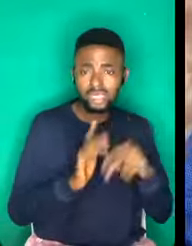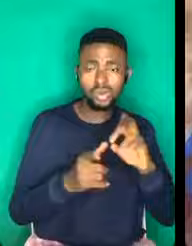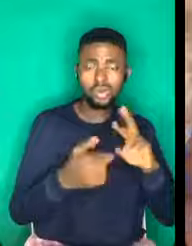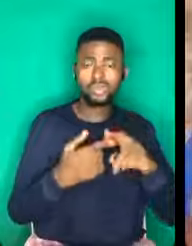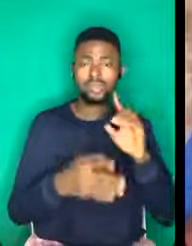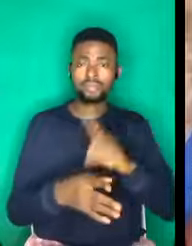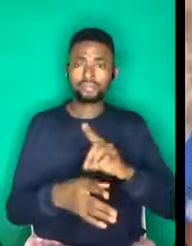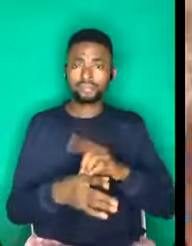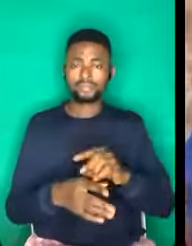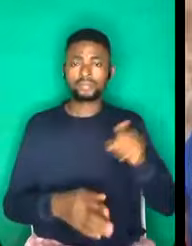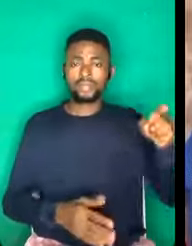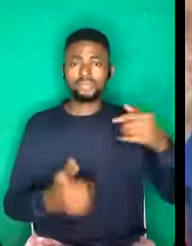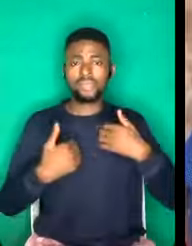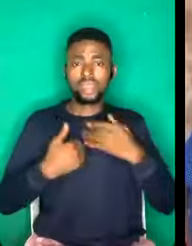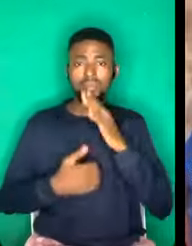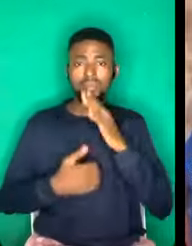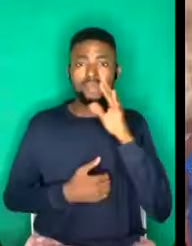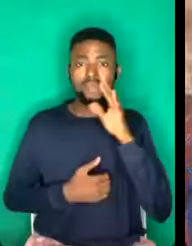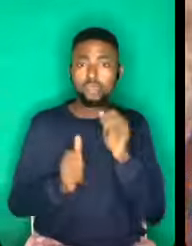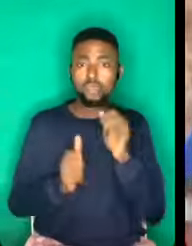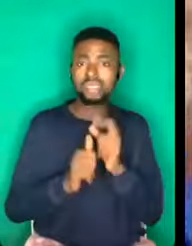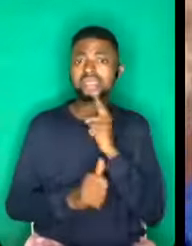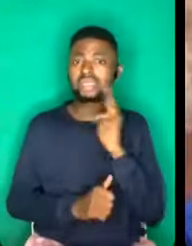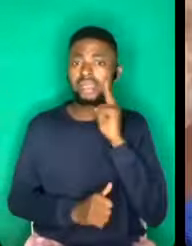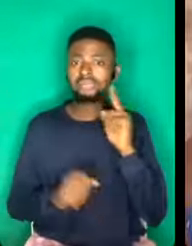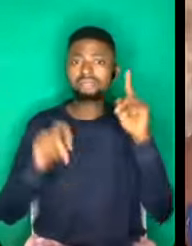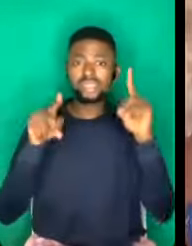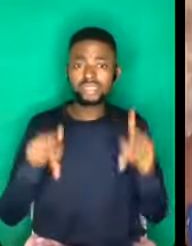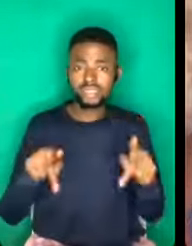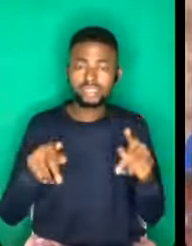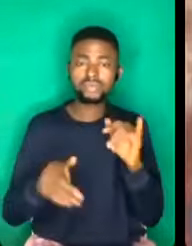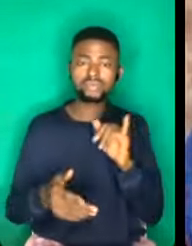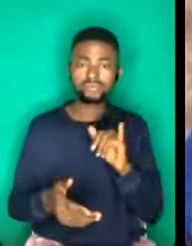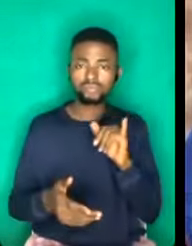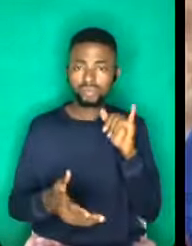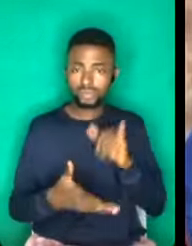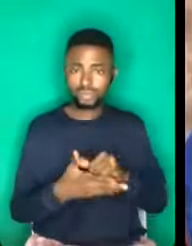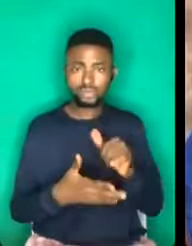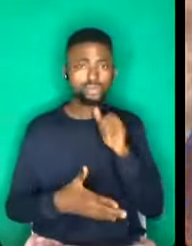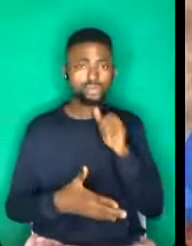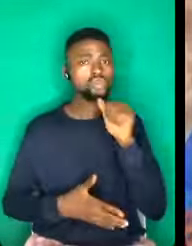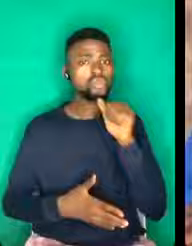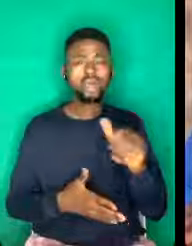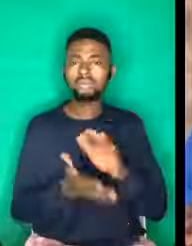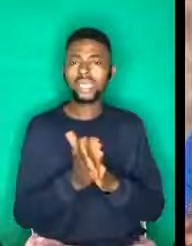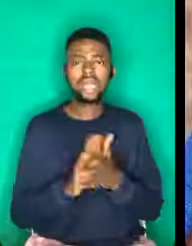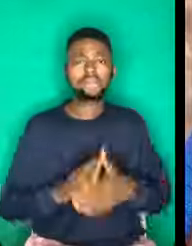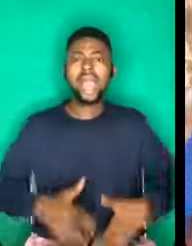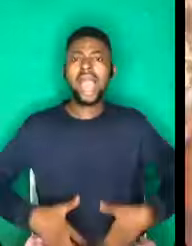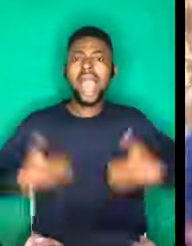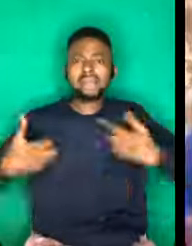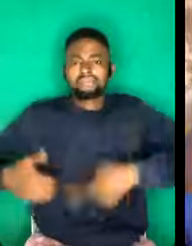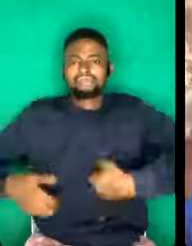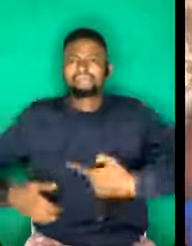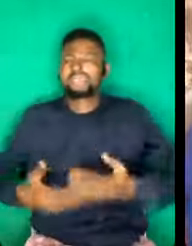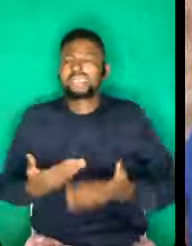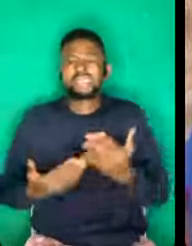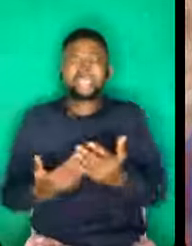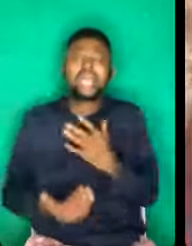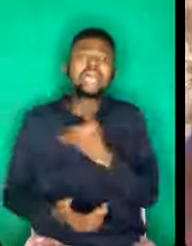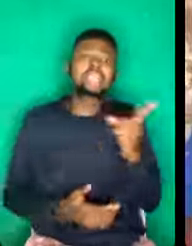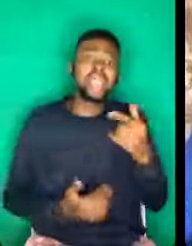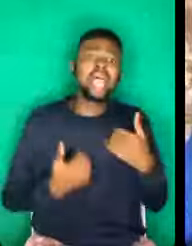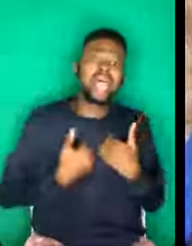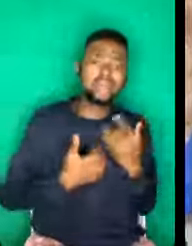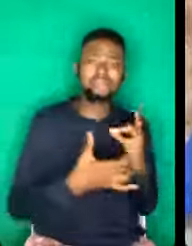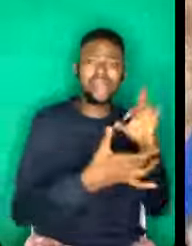been with a deaf person that does not get angry easily. They don't, and I've been with those that get angry easily.